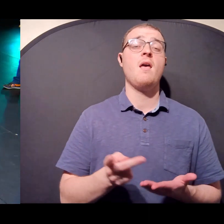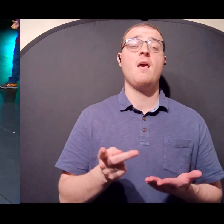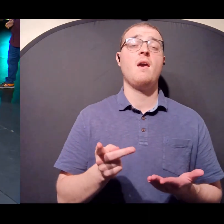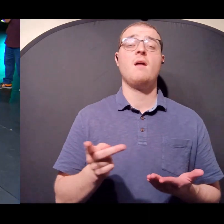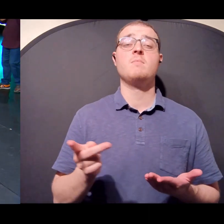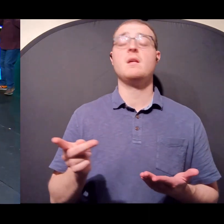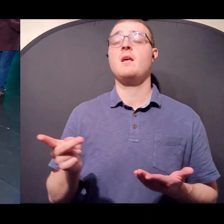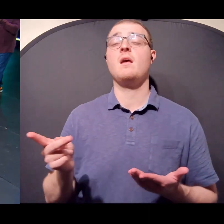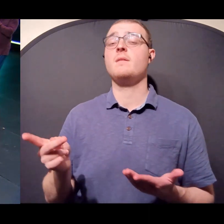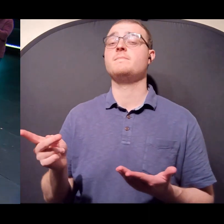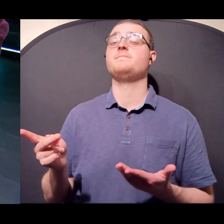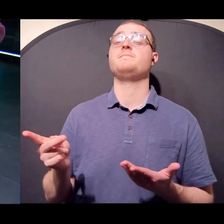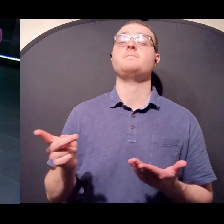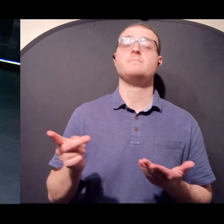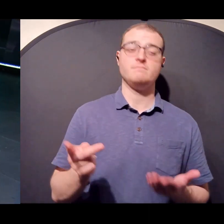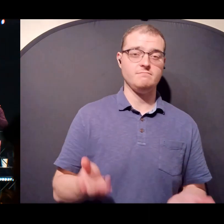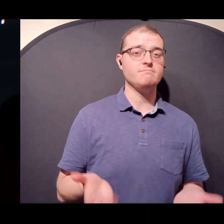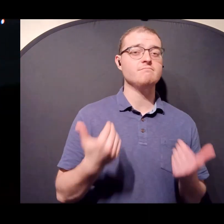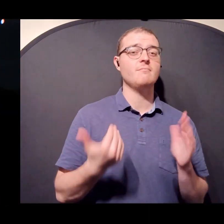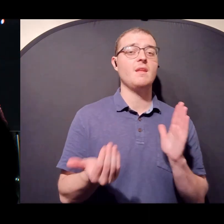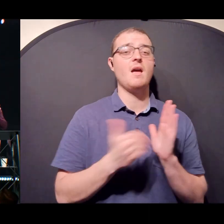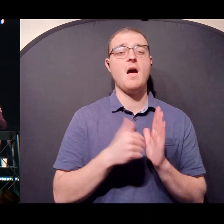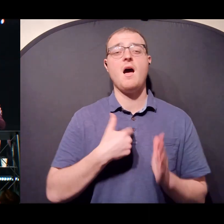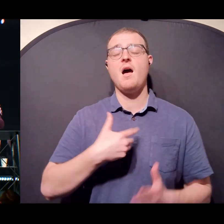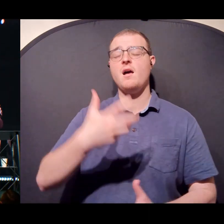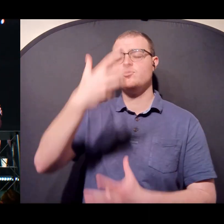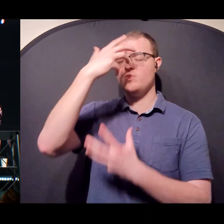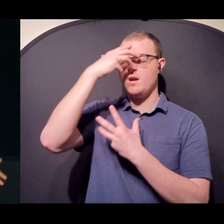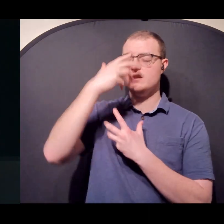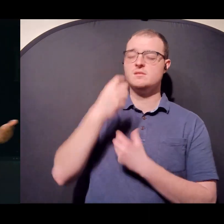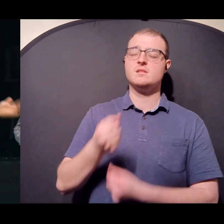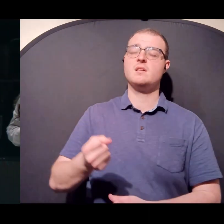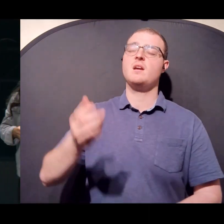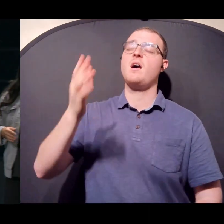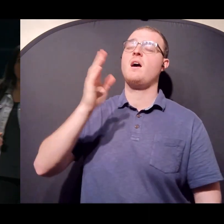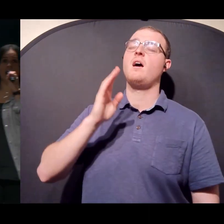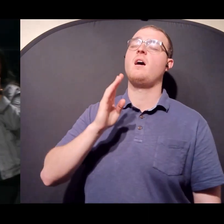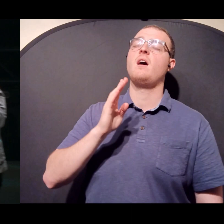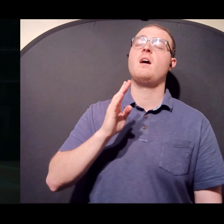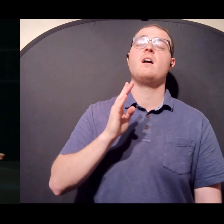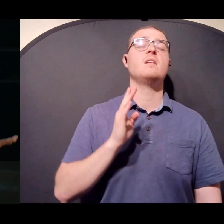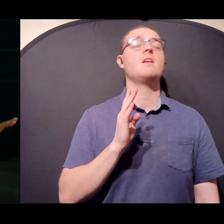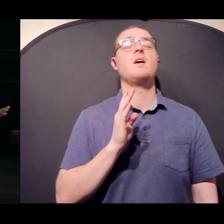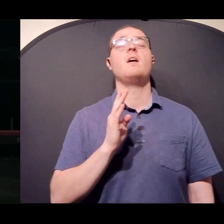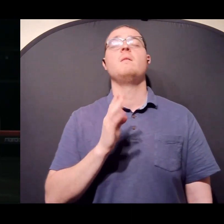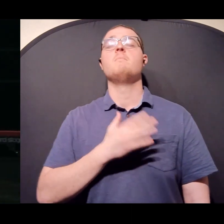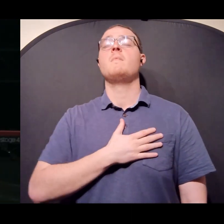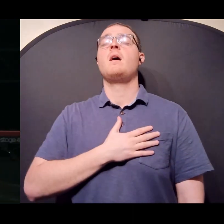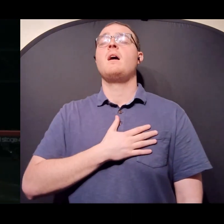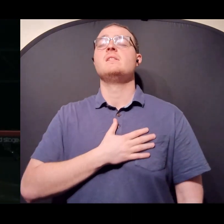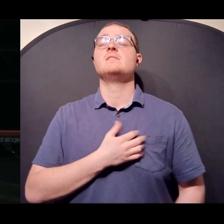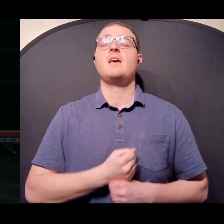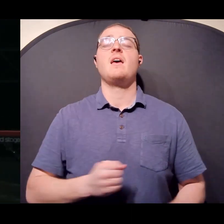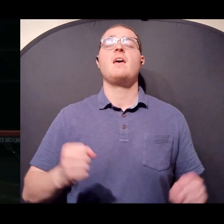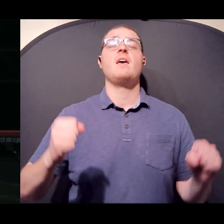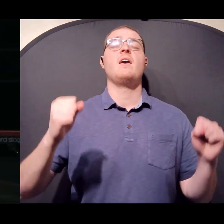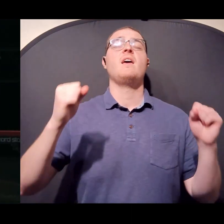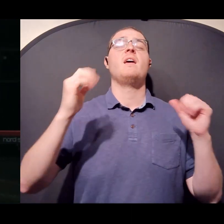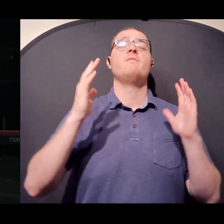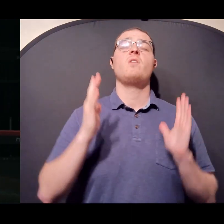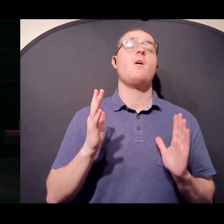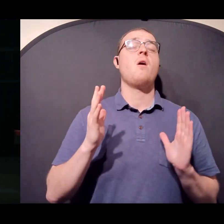fail. He will never fail. We'll sing it again. I trust. I trust in